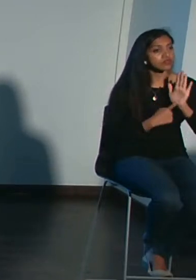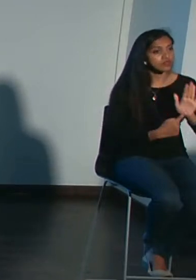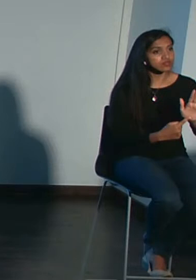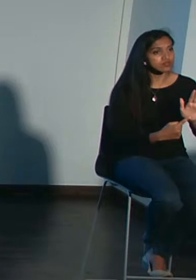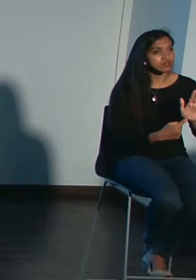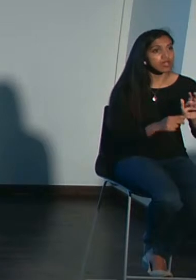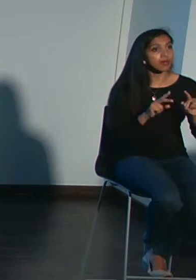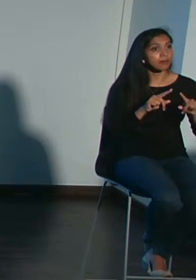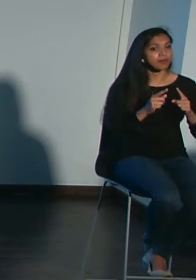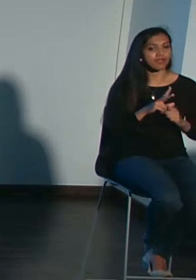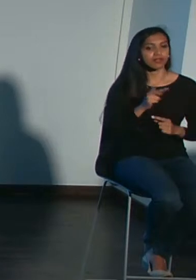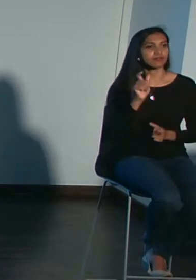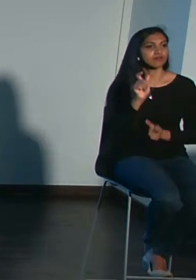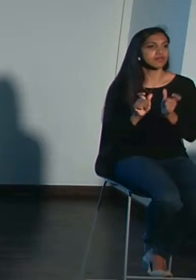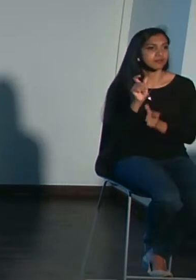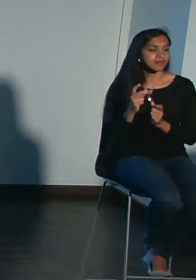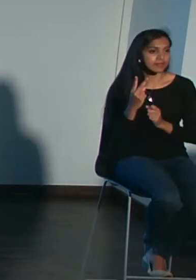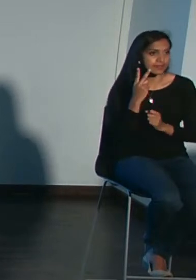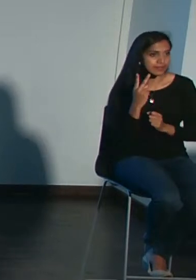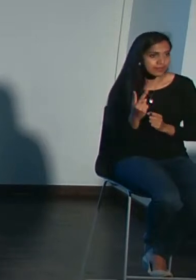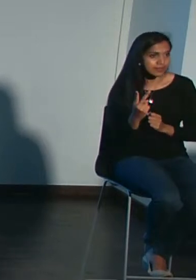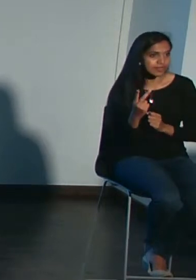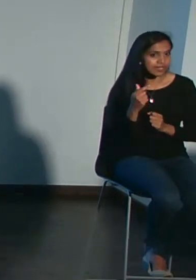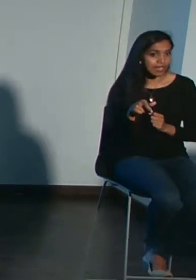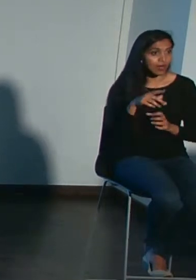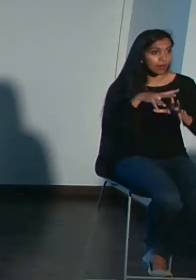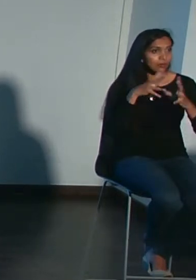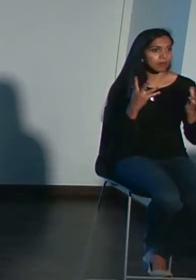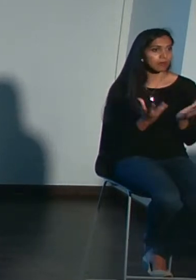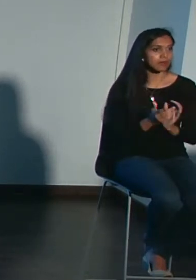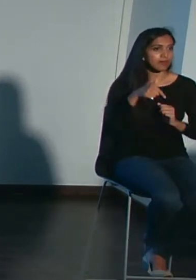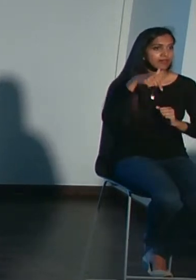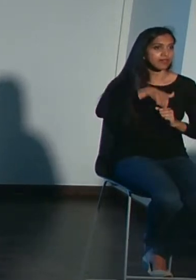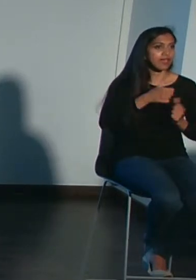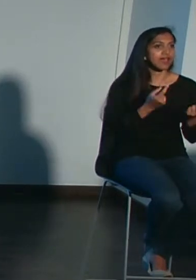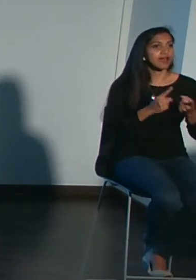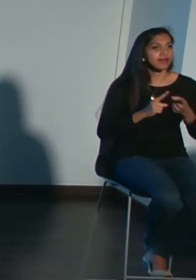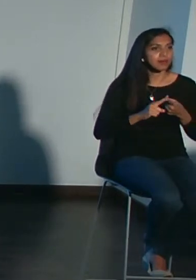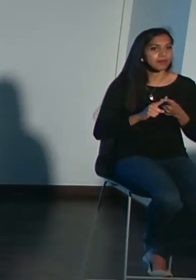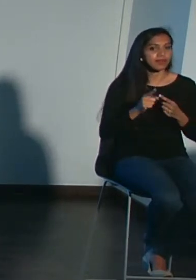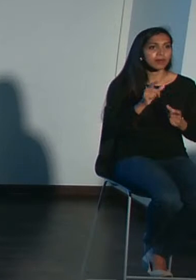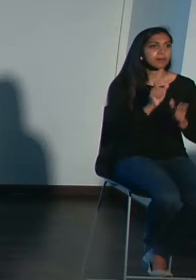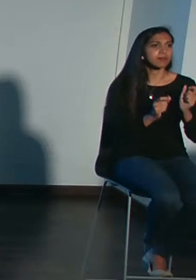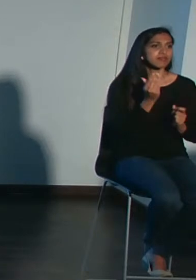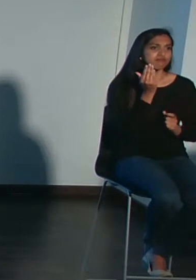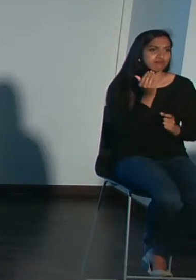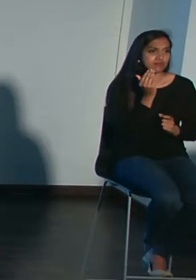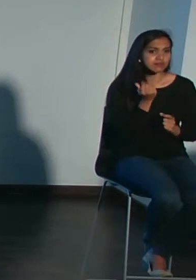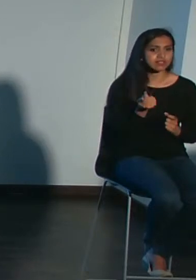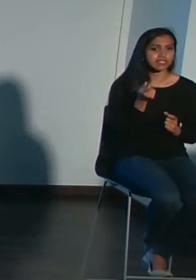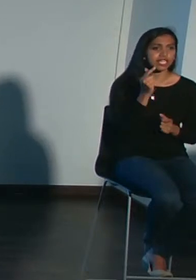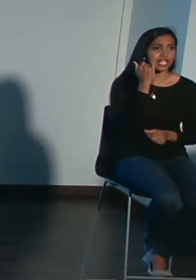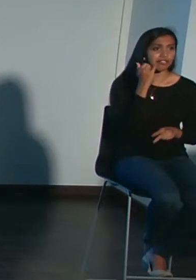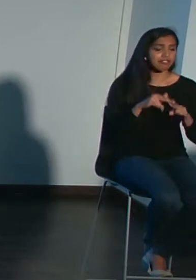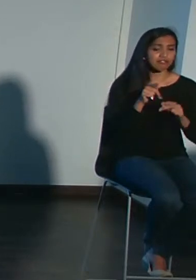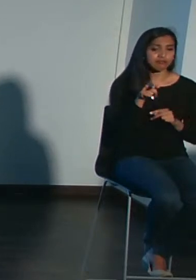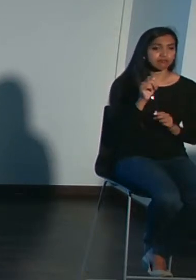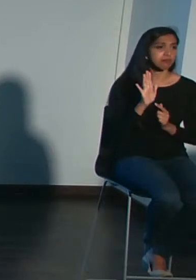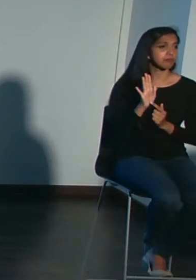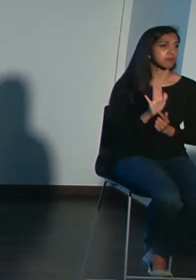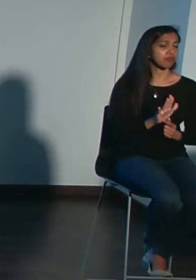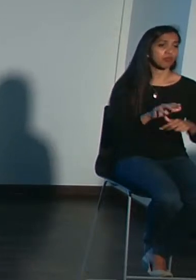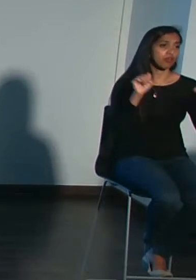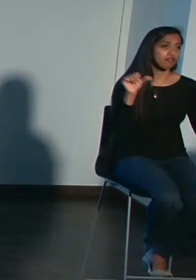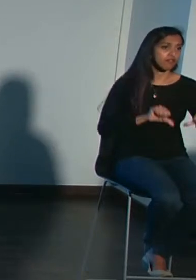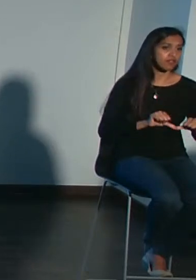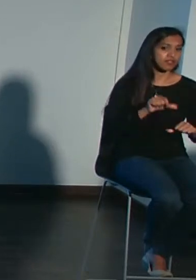man I was pointing at potentially lives in a world where it's endearing and sweet if he doesn't present well.